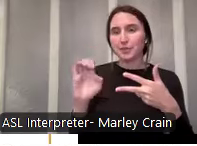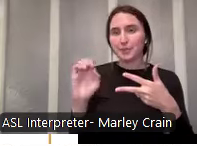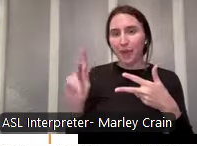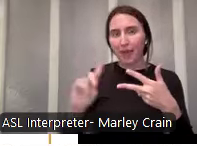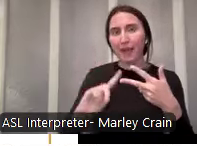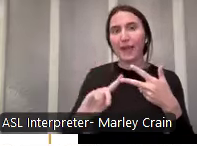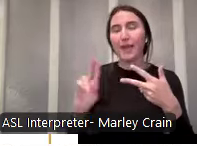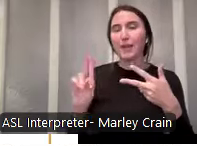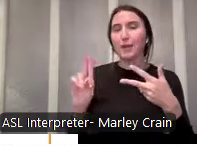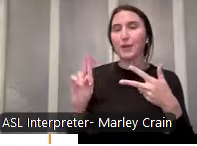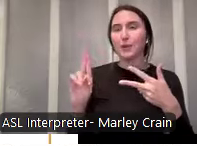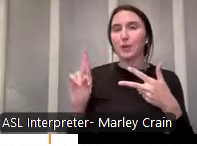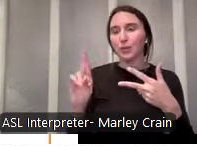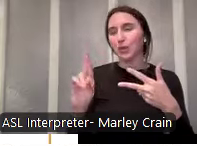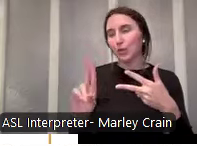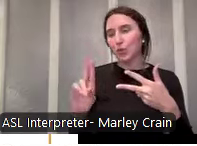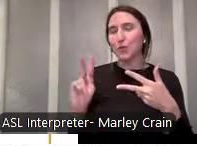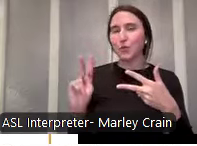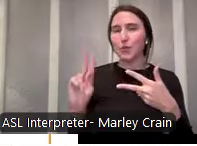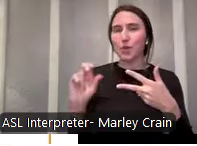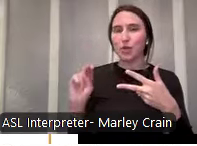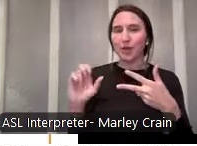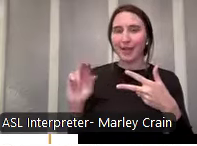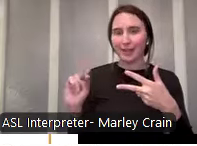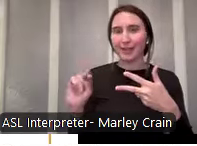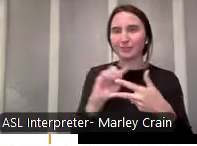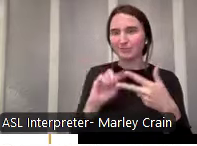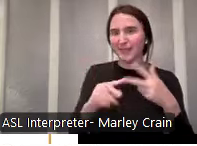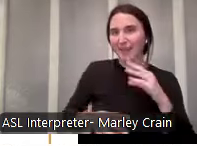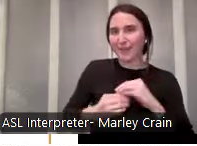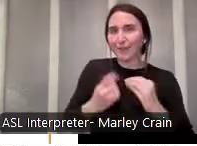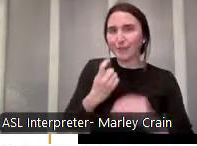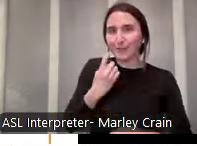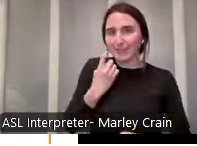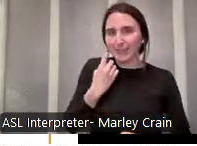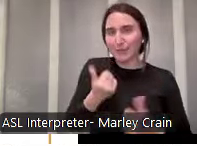or interpretation, and parents often do, you can email